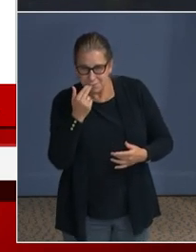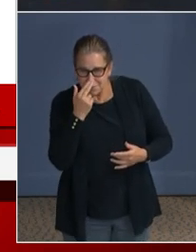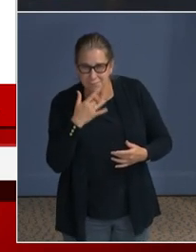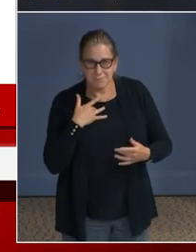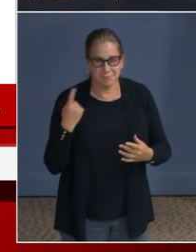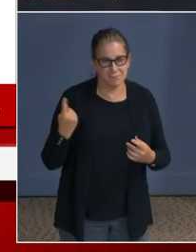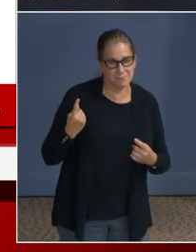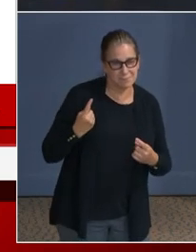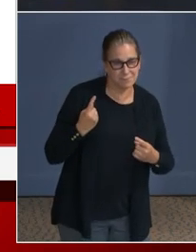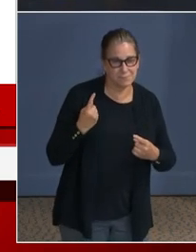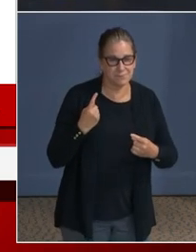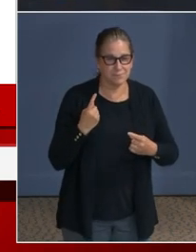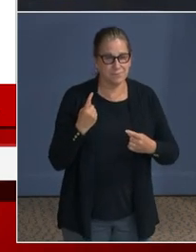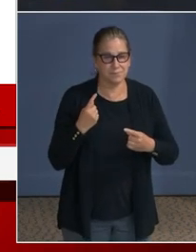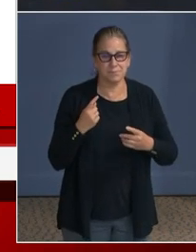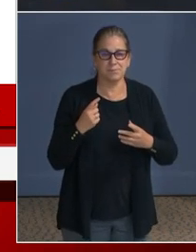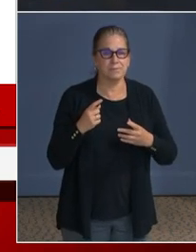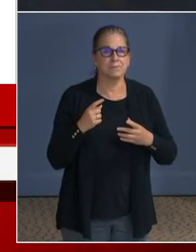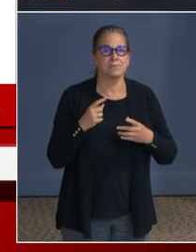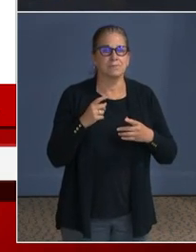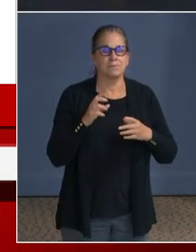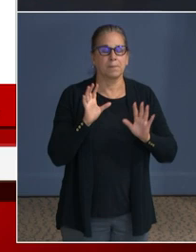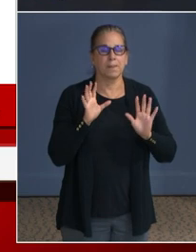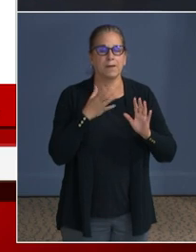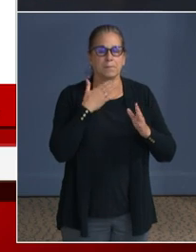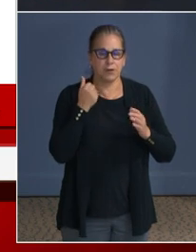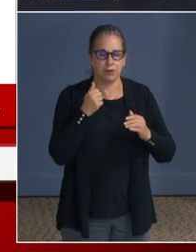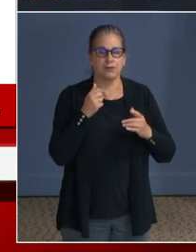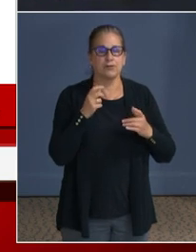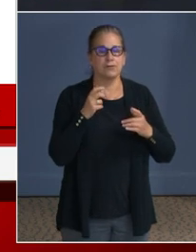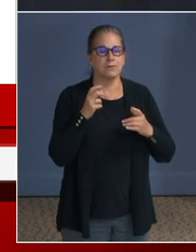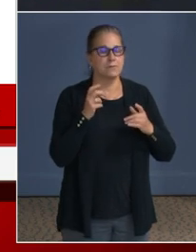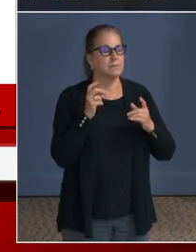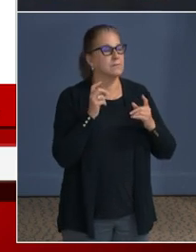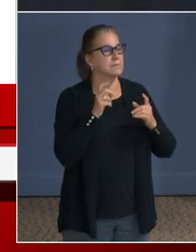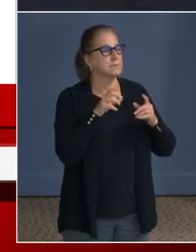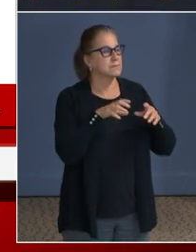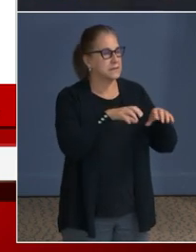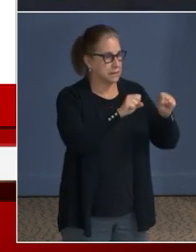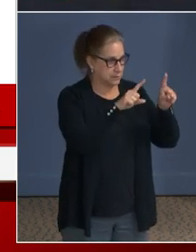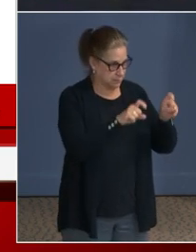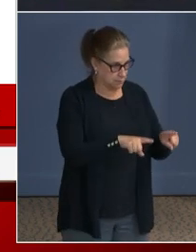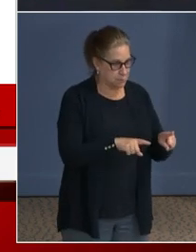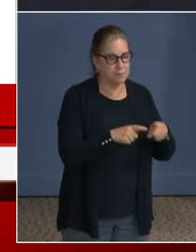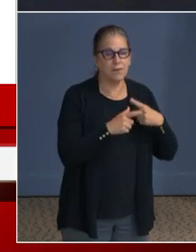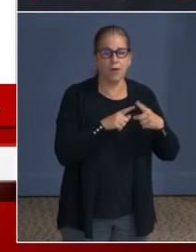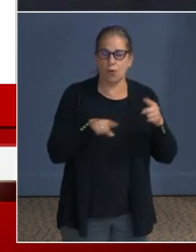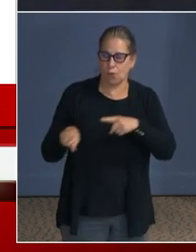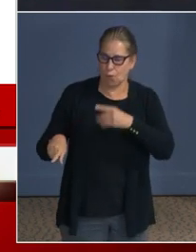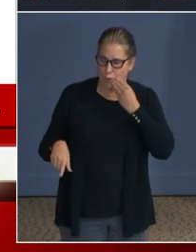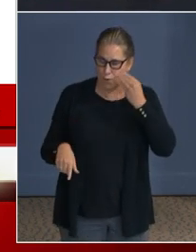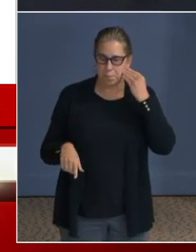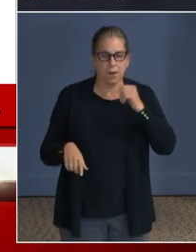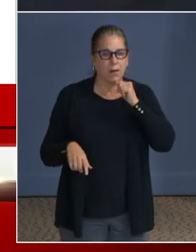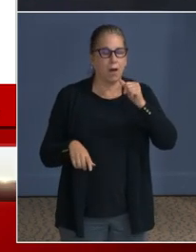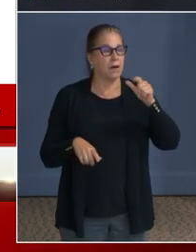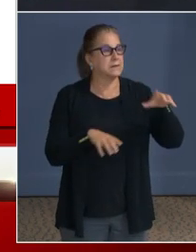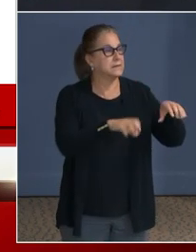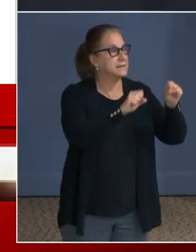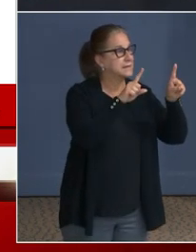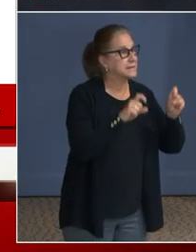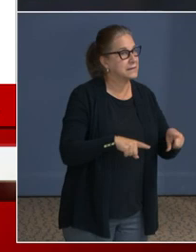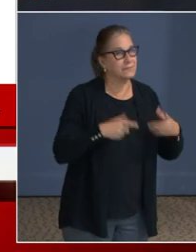replace staying at home and being judicious about your activities. On